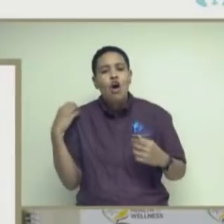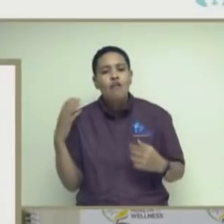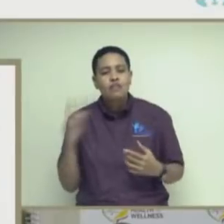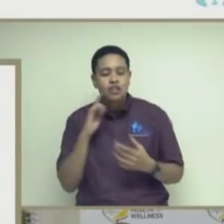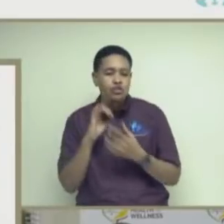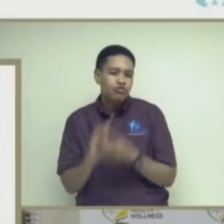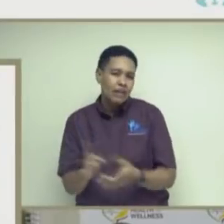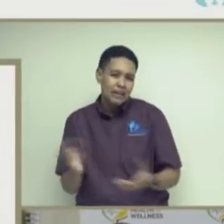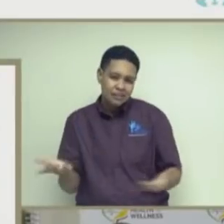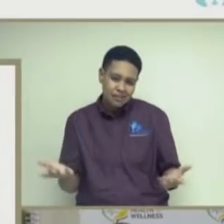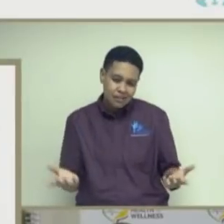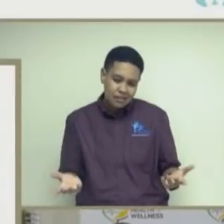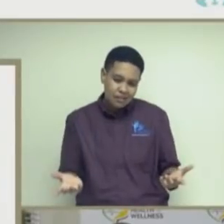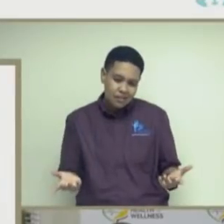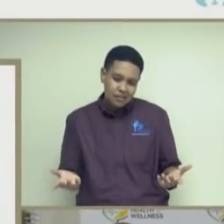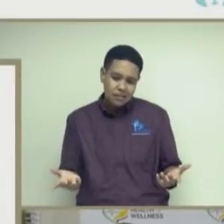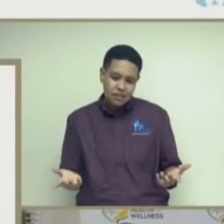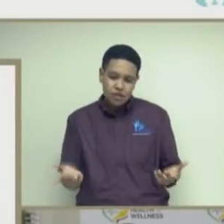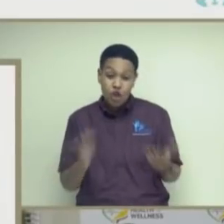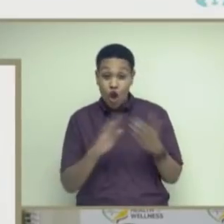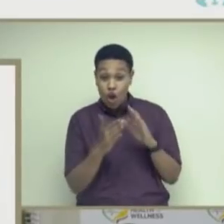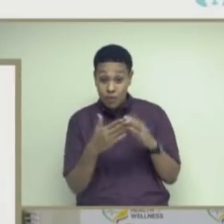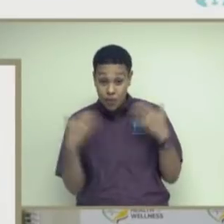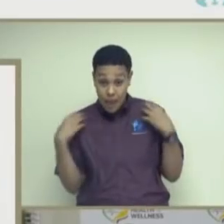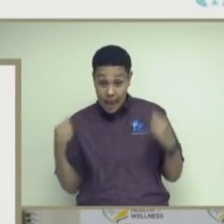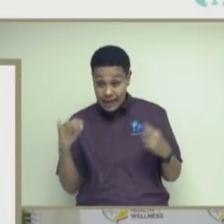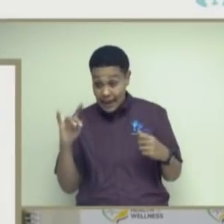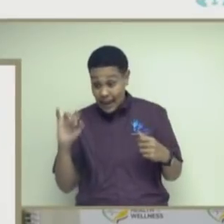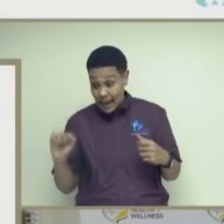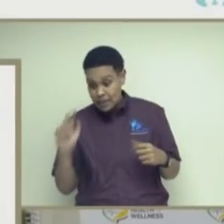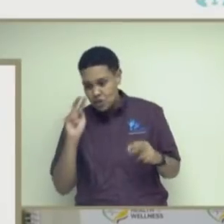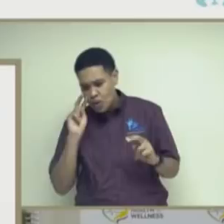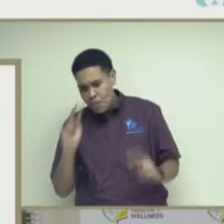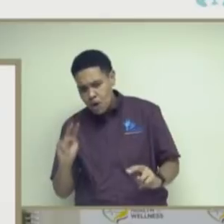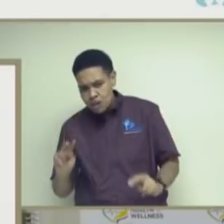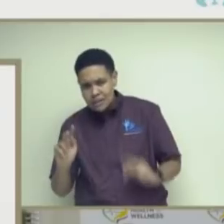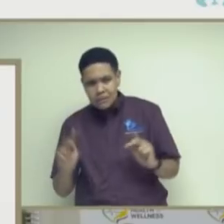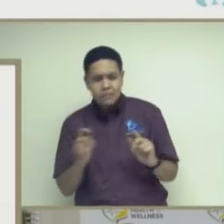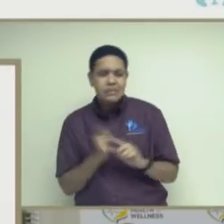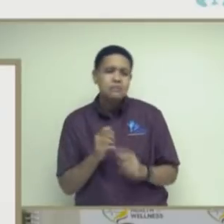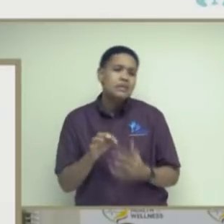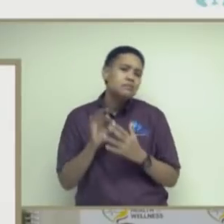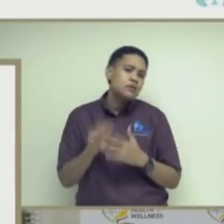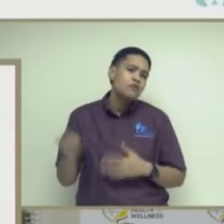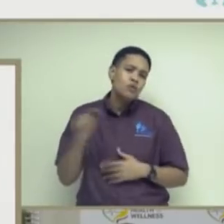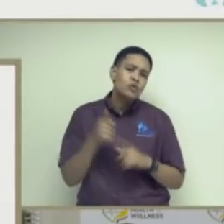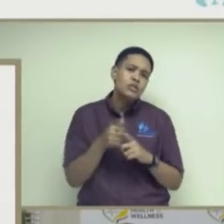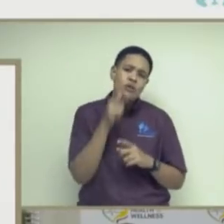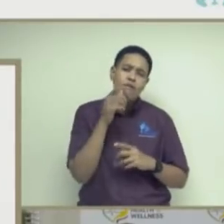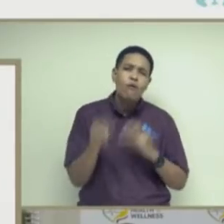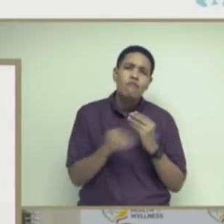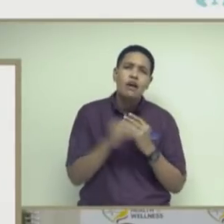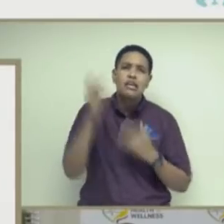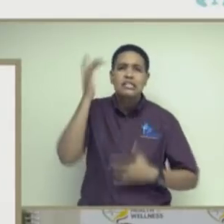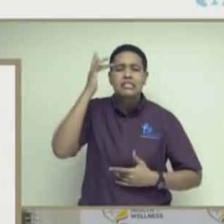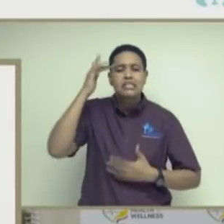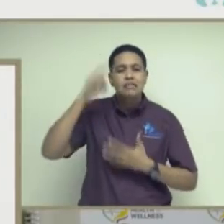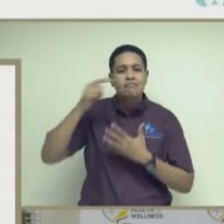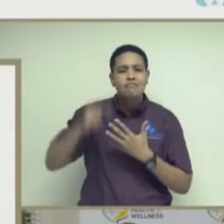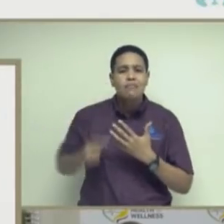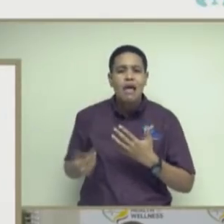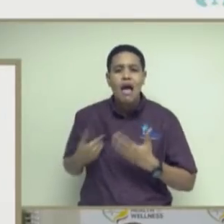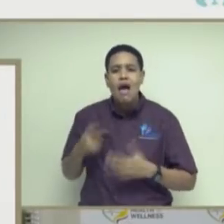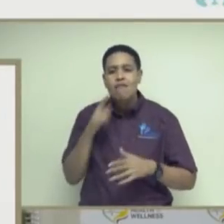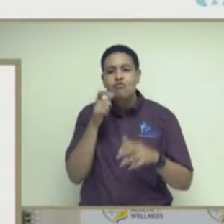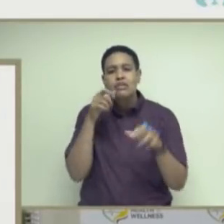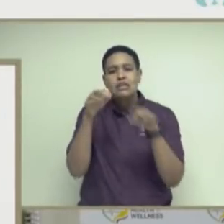terms of community health aides to monitor persons, especially those with comorbidities, as